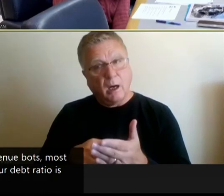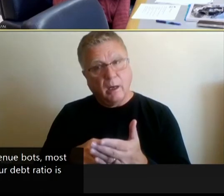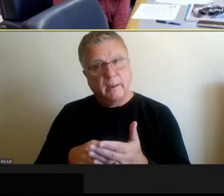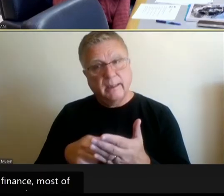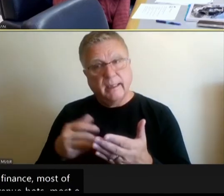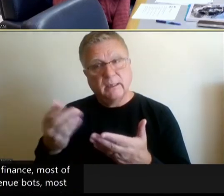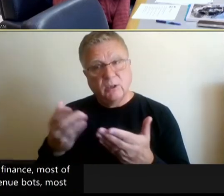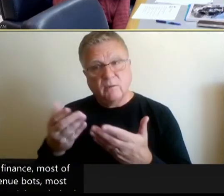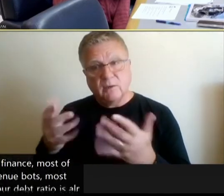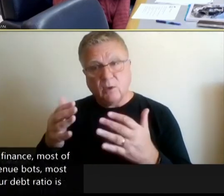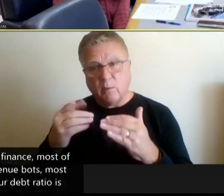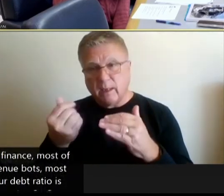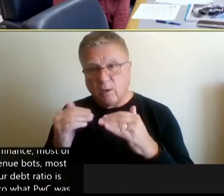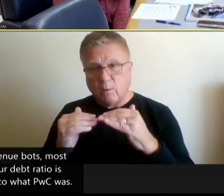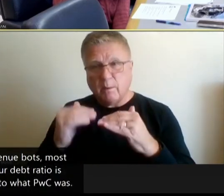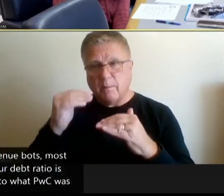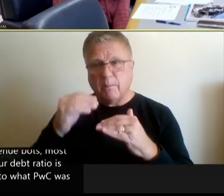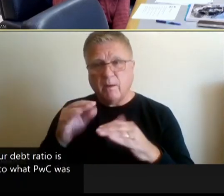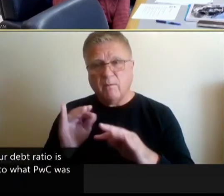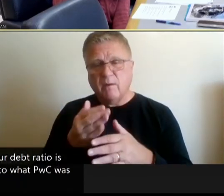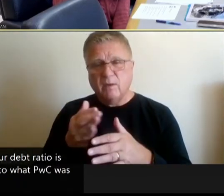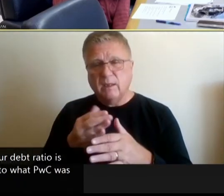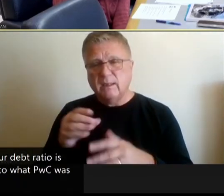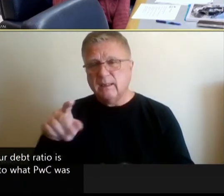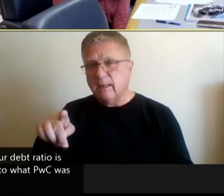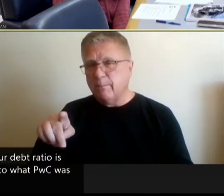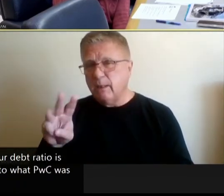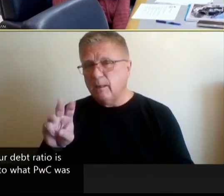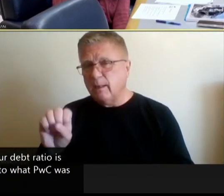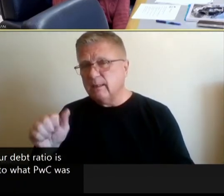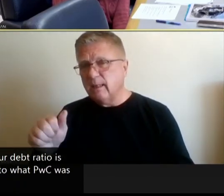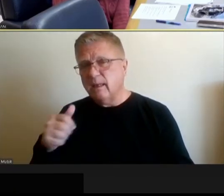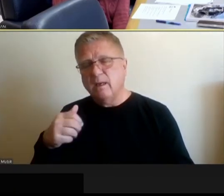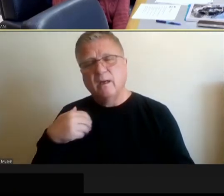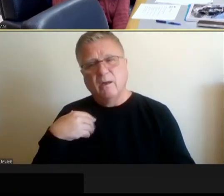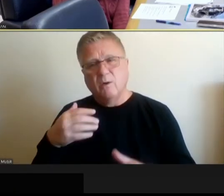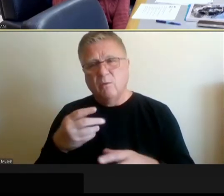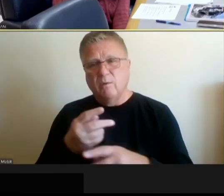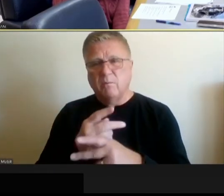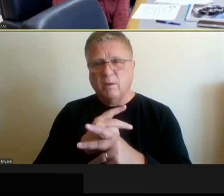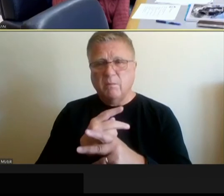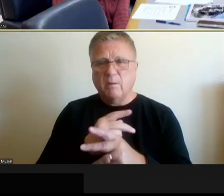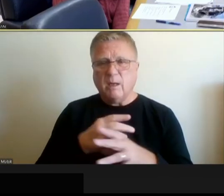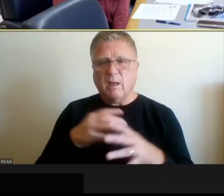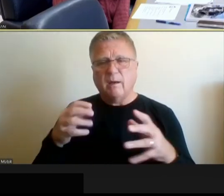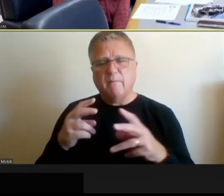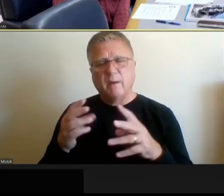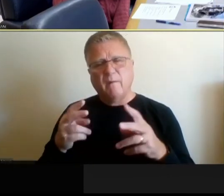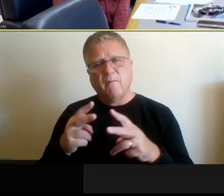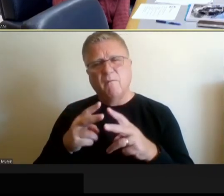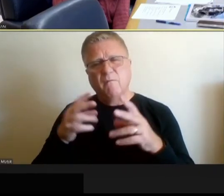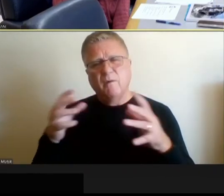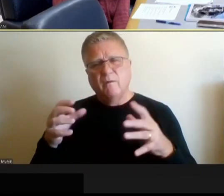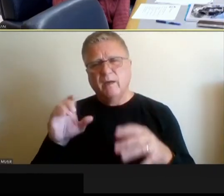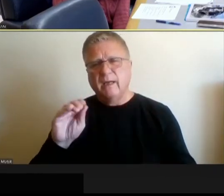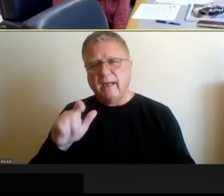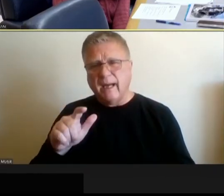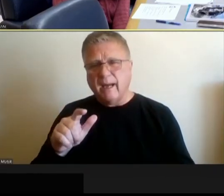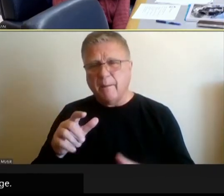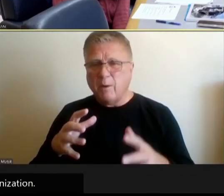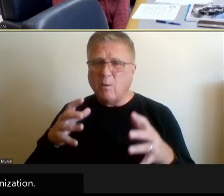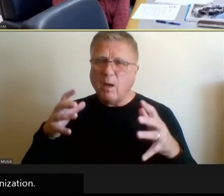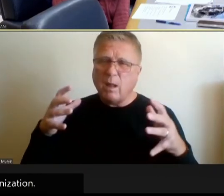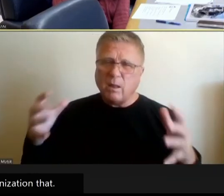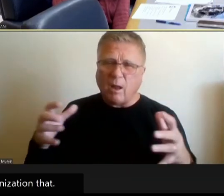similar to what PWSA was talking about, we're highly leveraged. We're very capital intensive as an